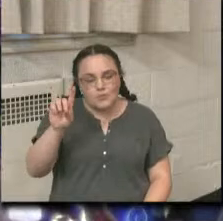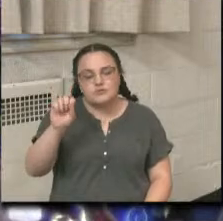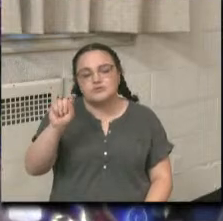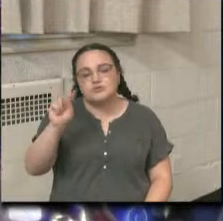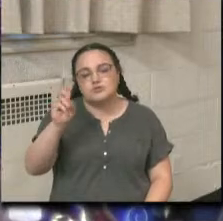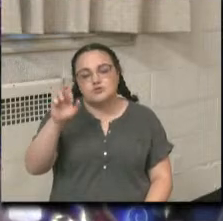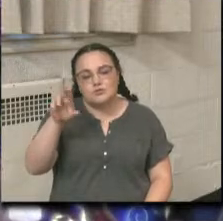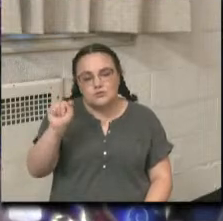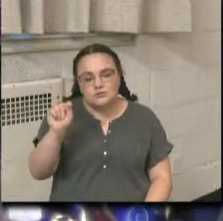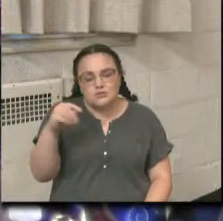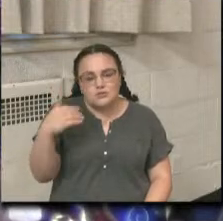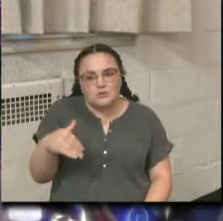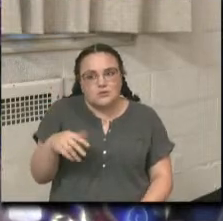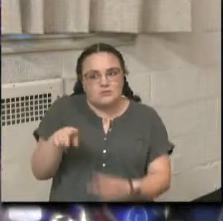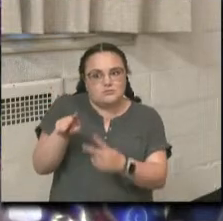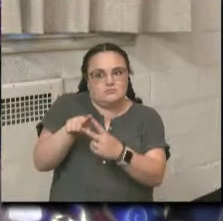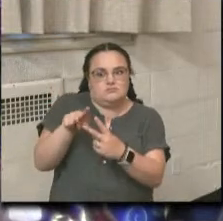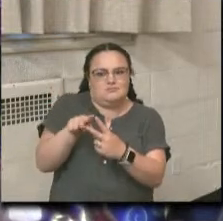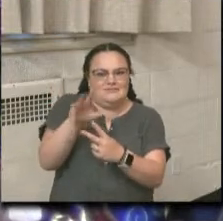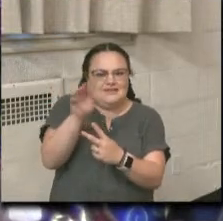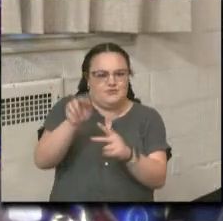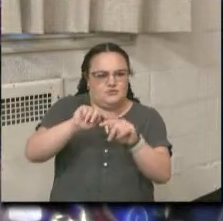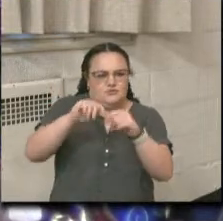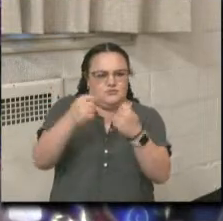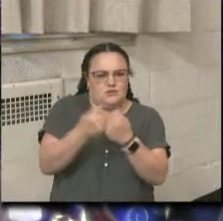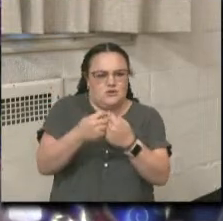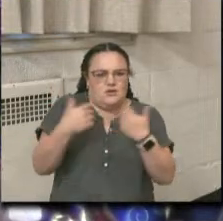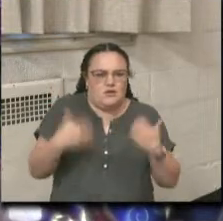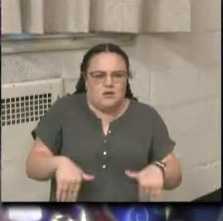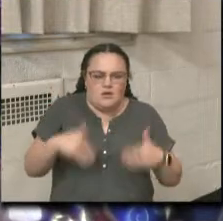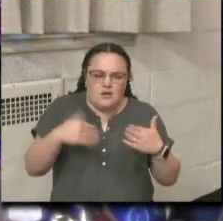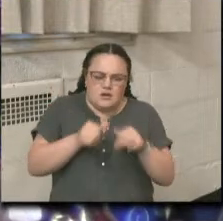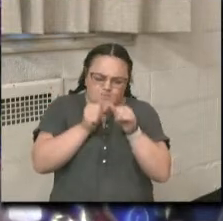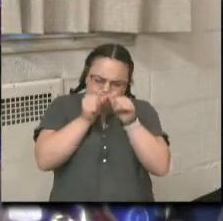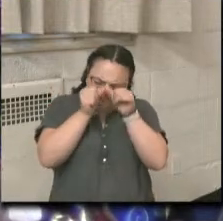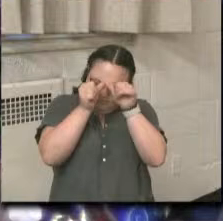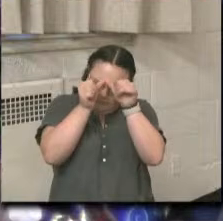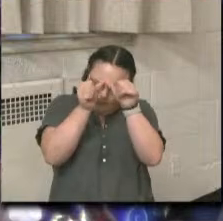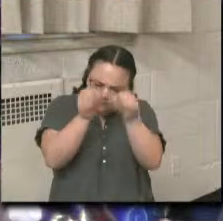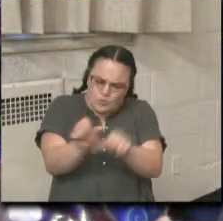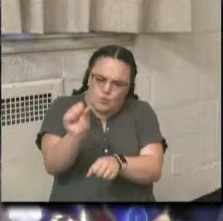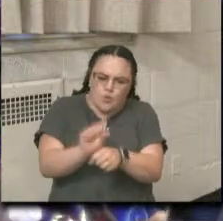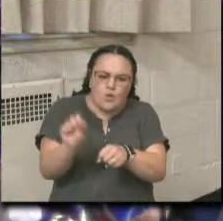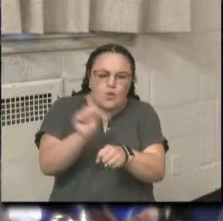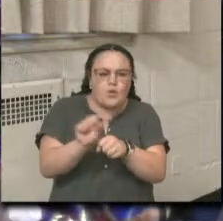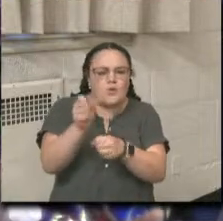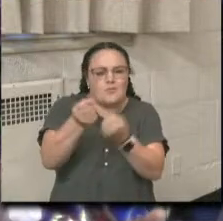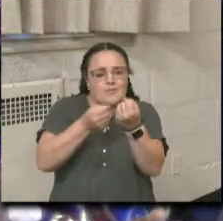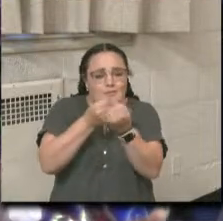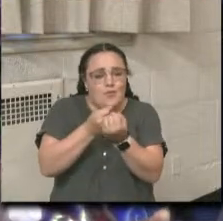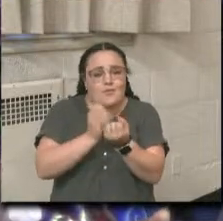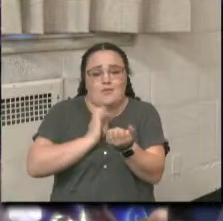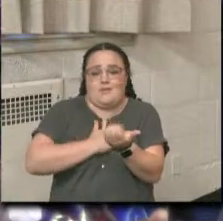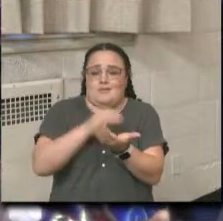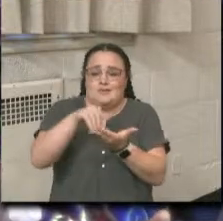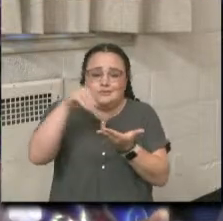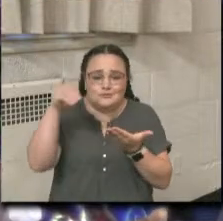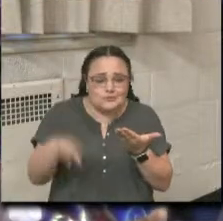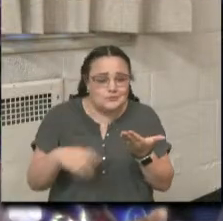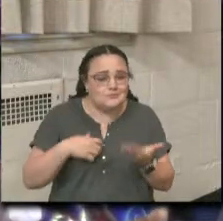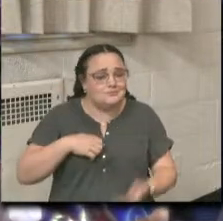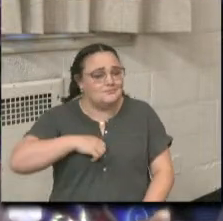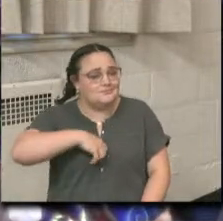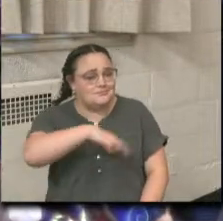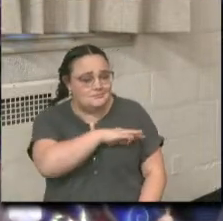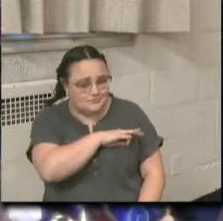You and your dedicated team have worked tirelessly to support the needs of our scholars, their families, and our staff.